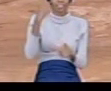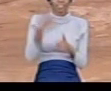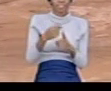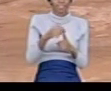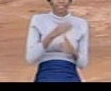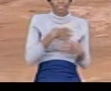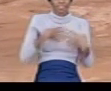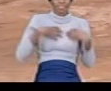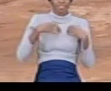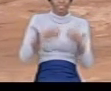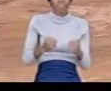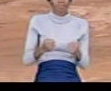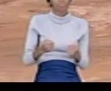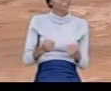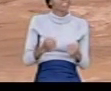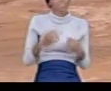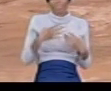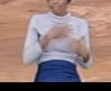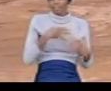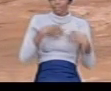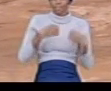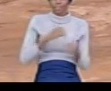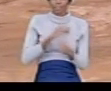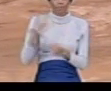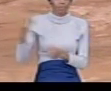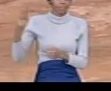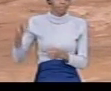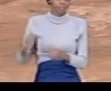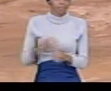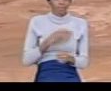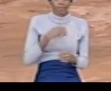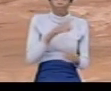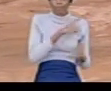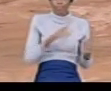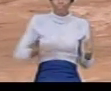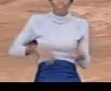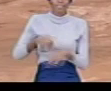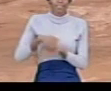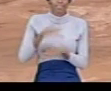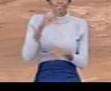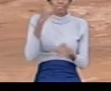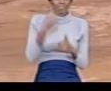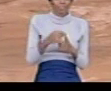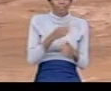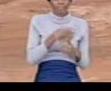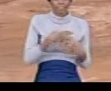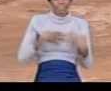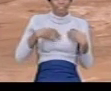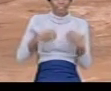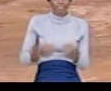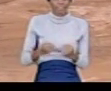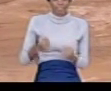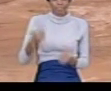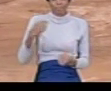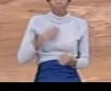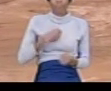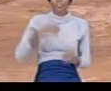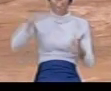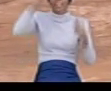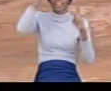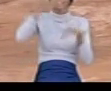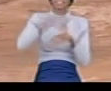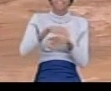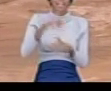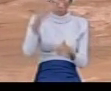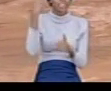and he lets them. Oh Lord, send your word and heal me.